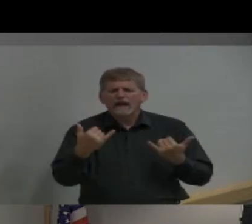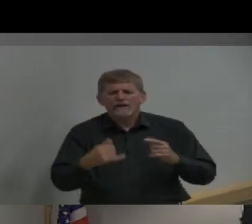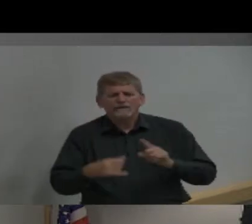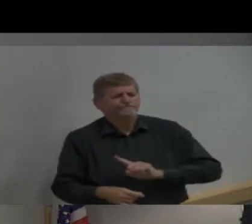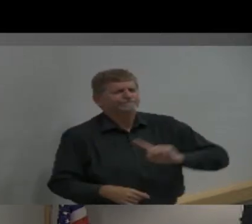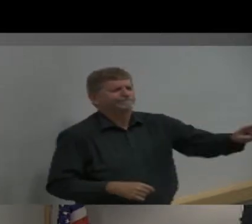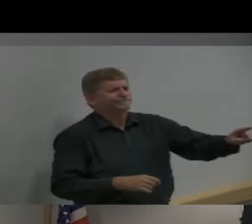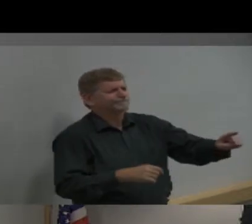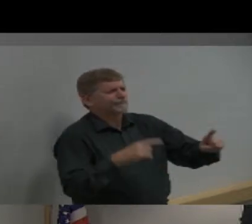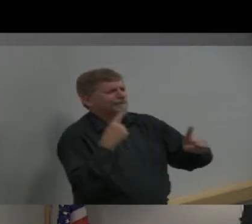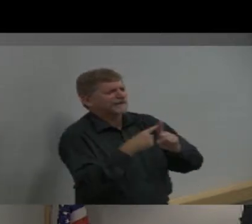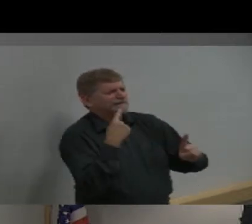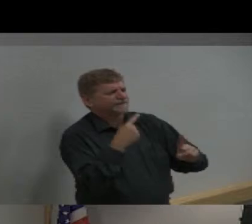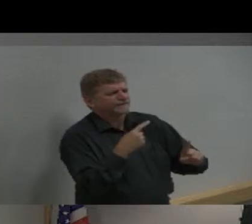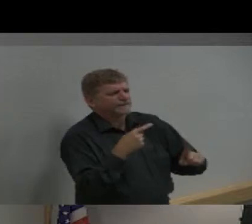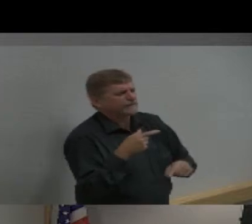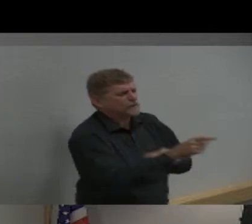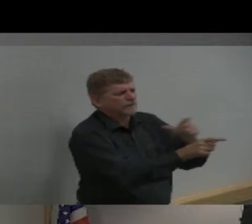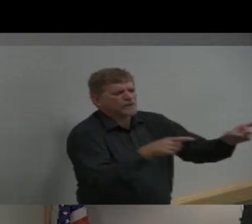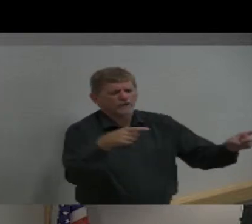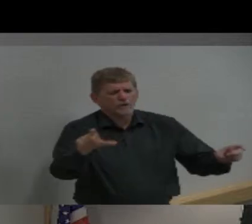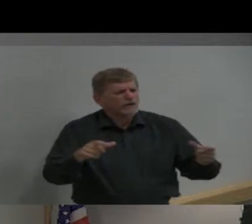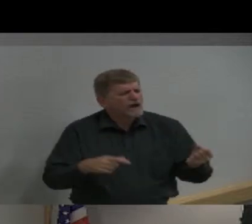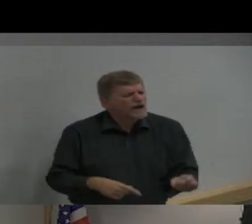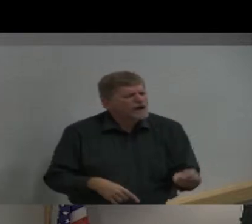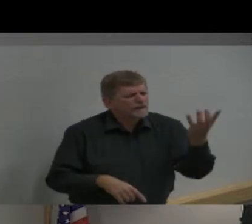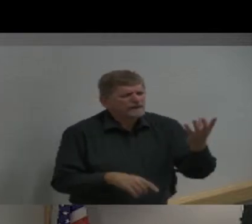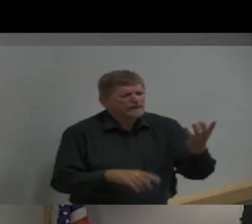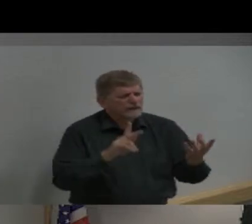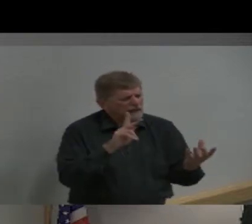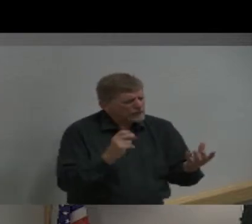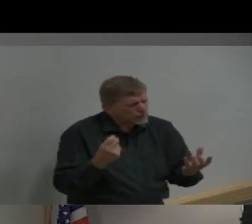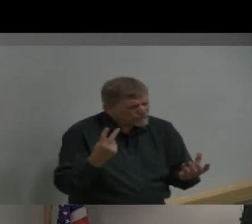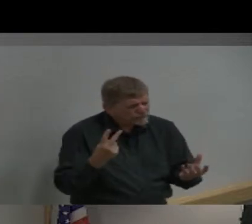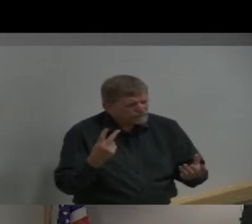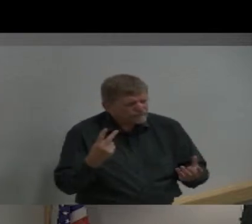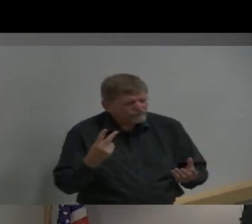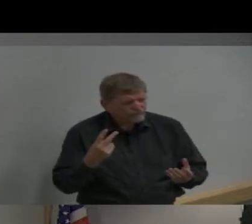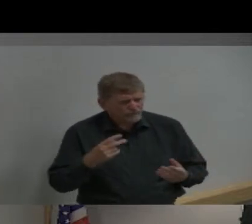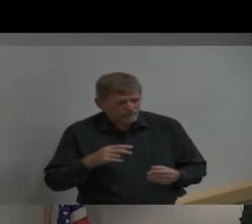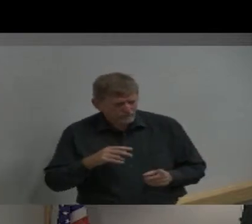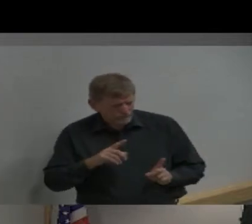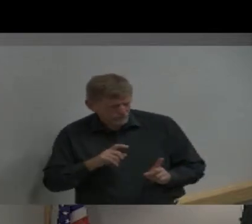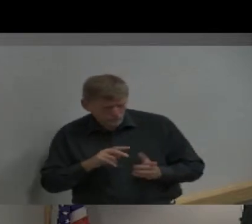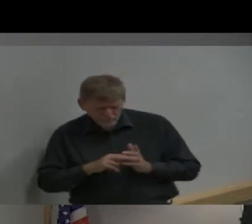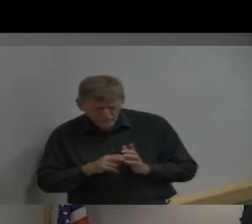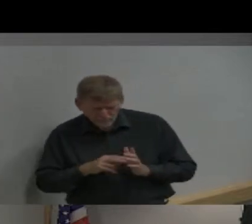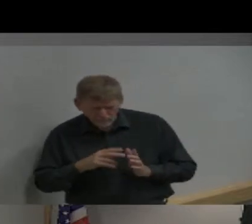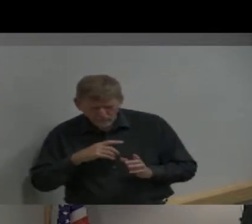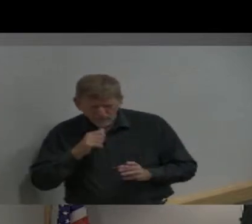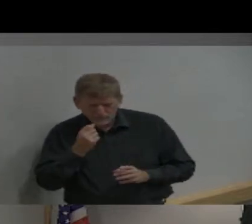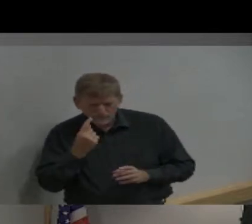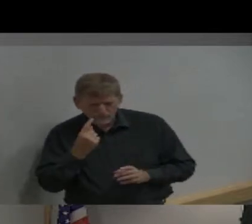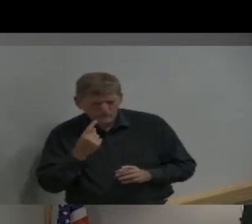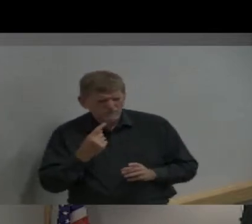positive? How many students that have been quarantined from a close contact have tested positive? I don't have that data with me.